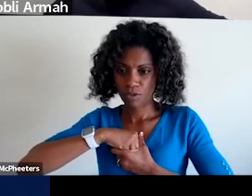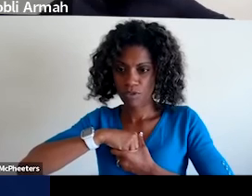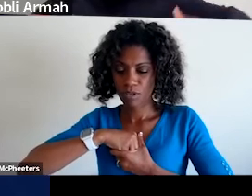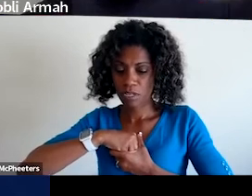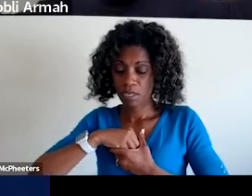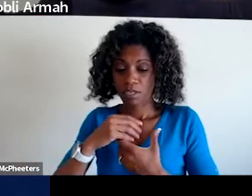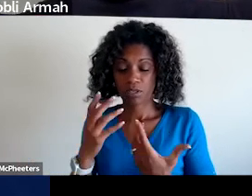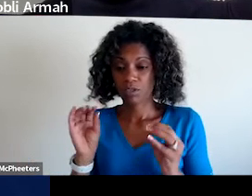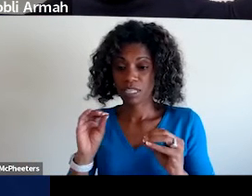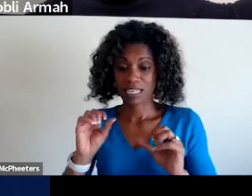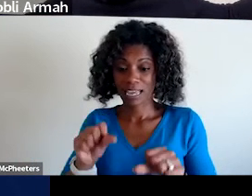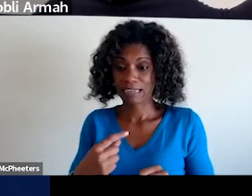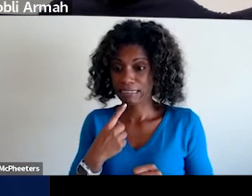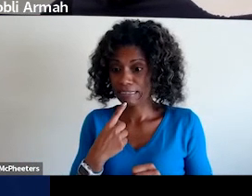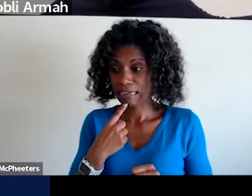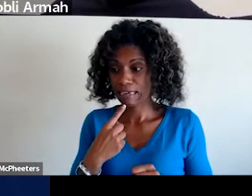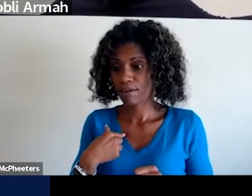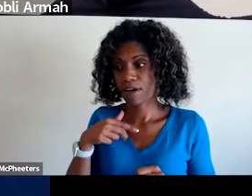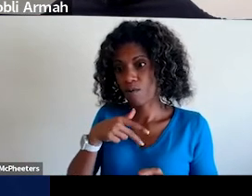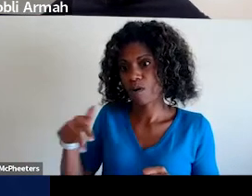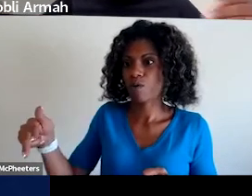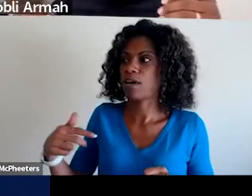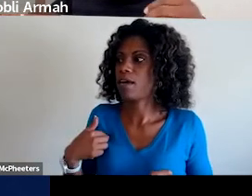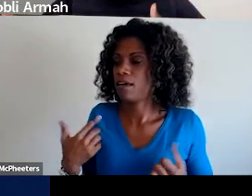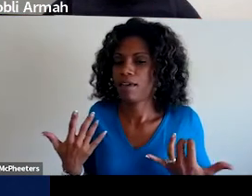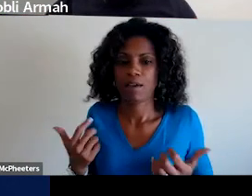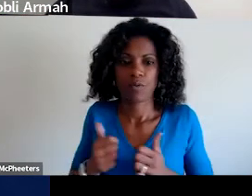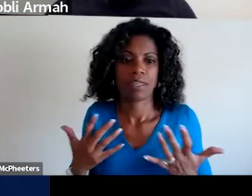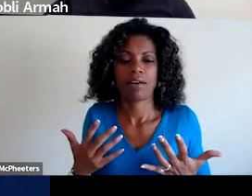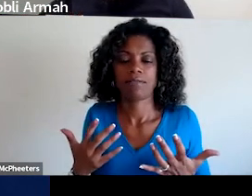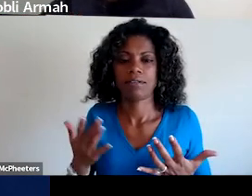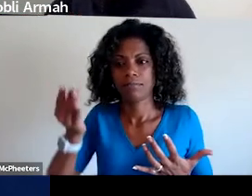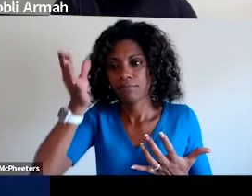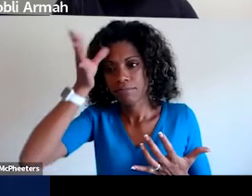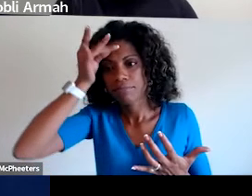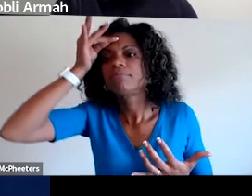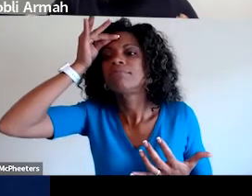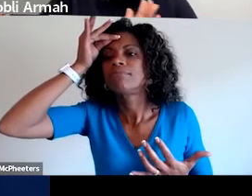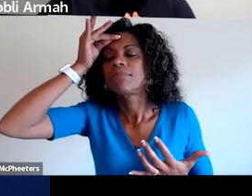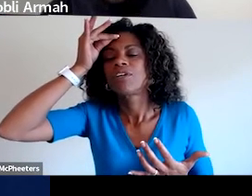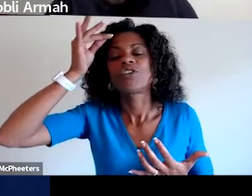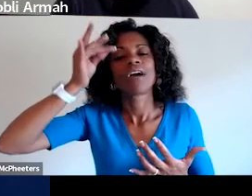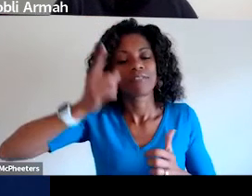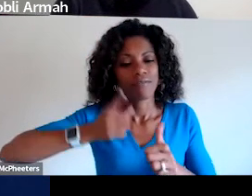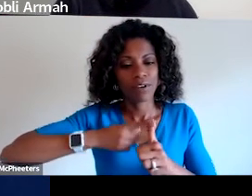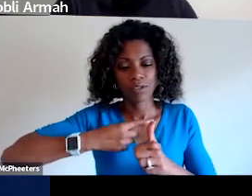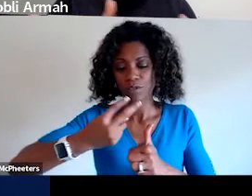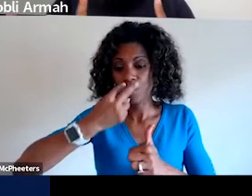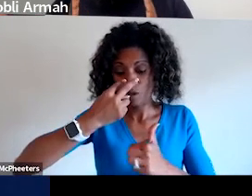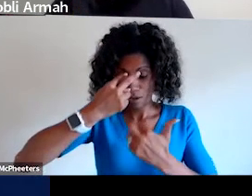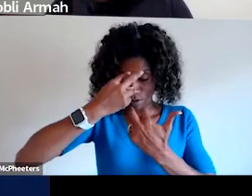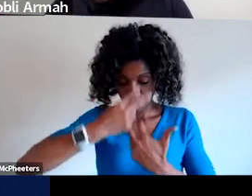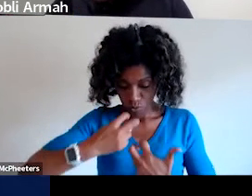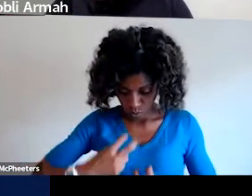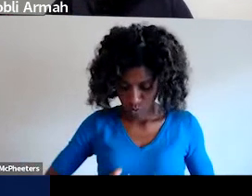walk away ready to implement a DEI equity strategy. You have to look inward and then go outward. That is the beginning of this work.